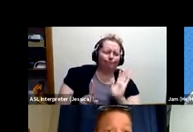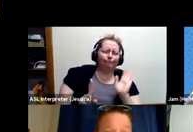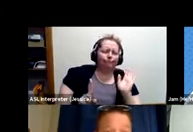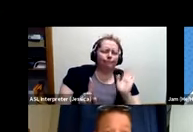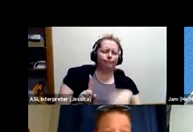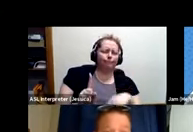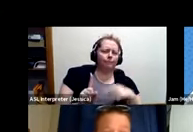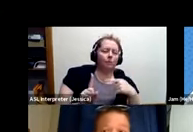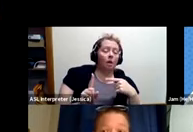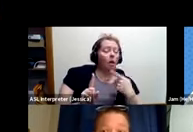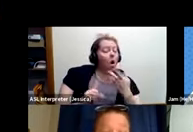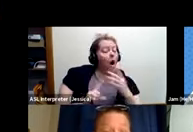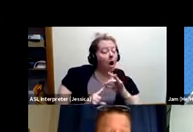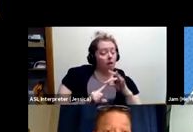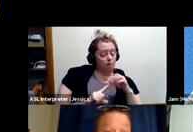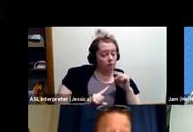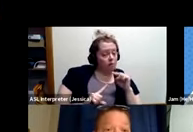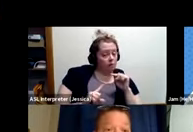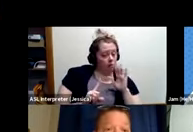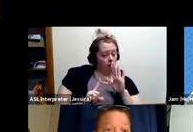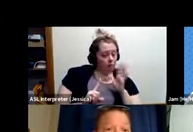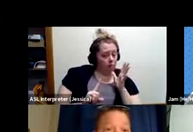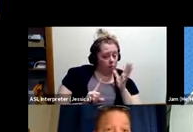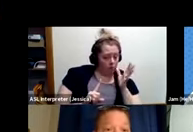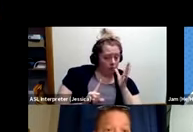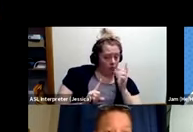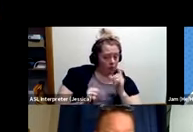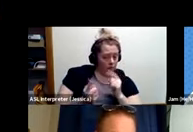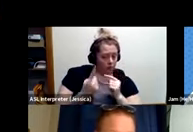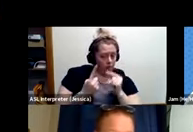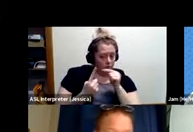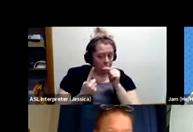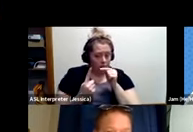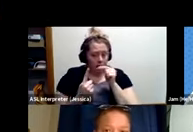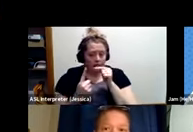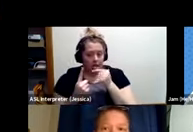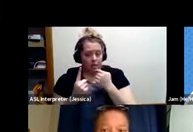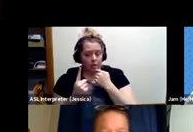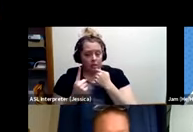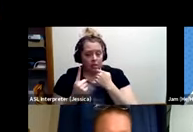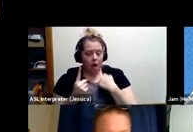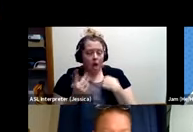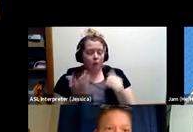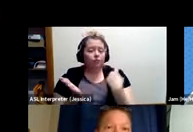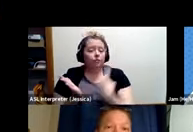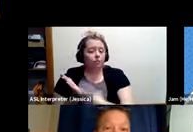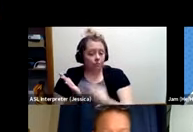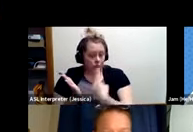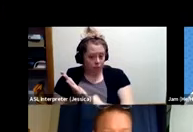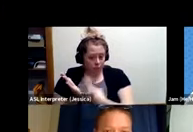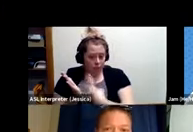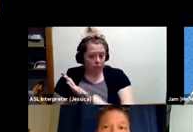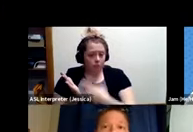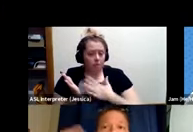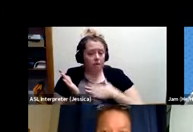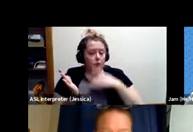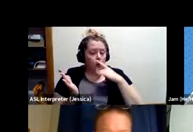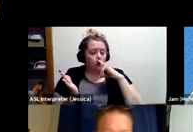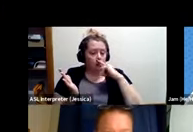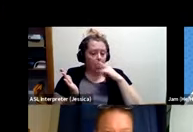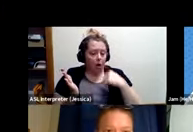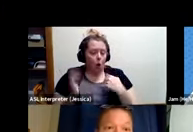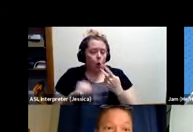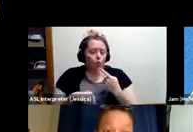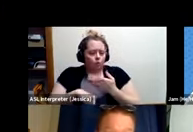Unless, of course, that parent comes to me and says, I want to know, you know, I talk to my child about this. I want to get better. We're working together. How can we all